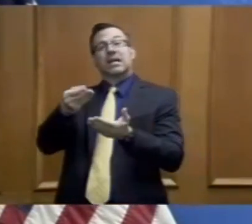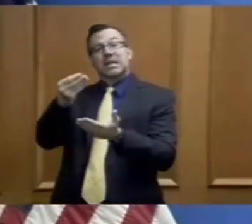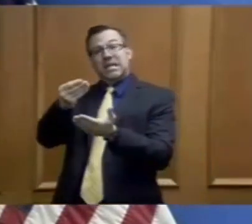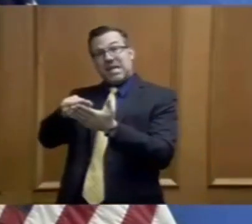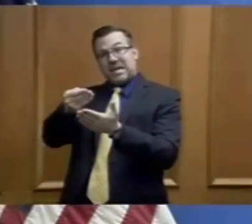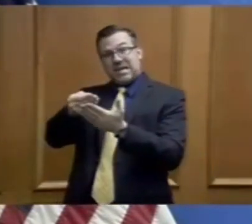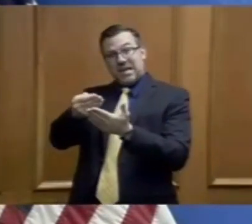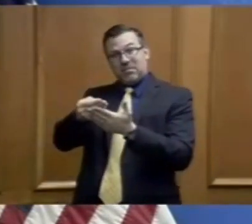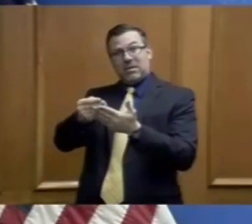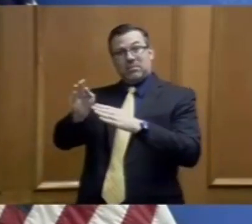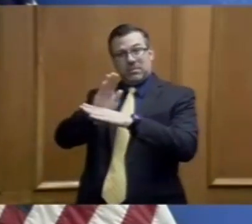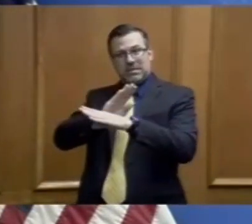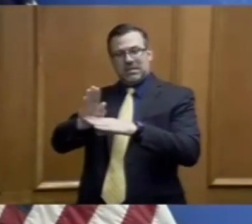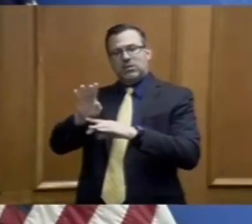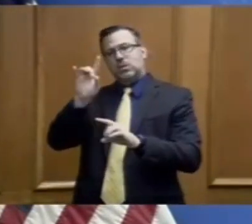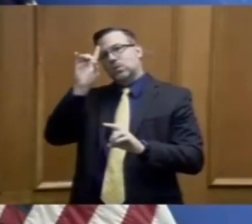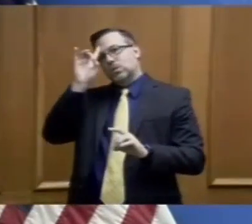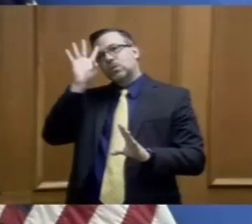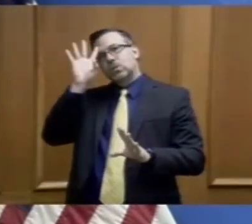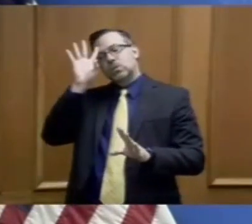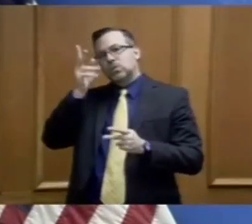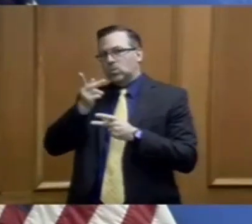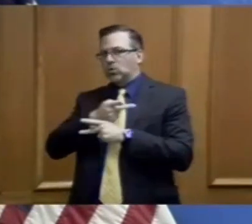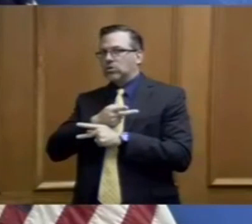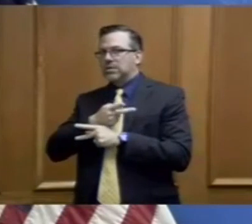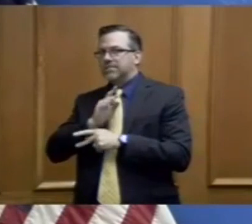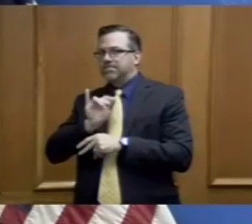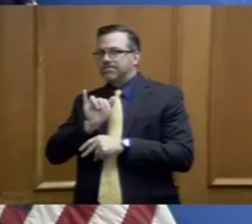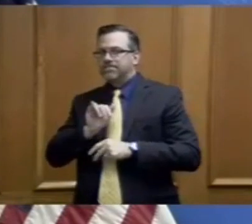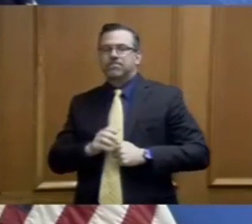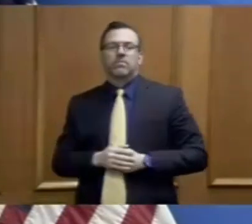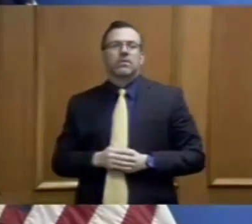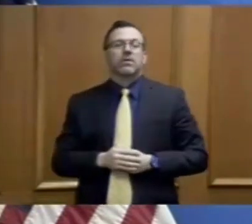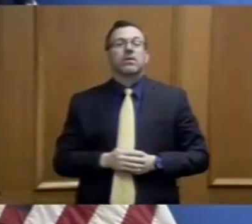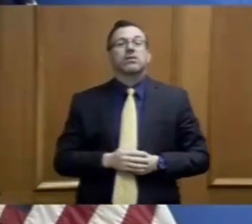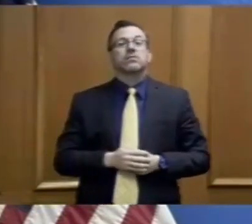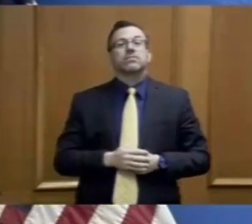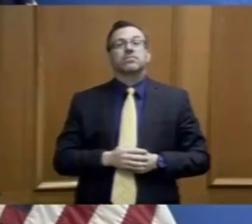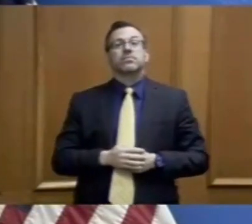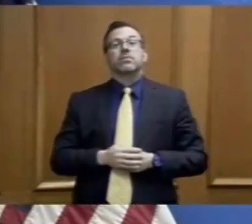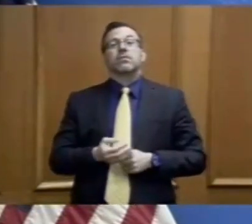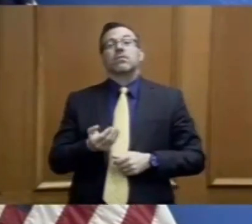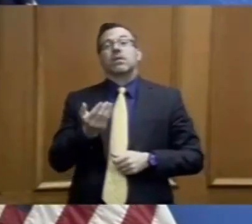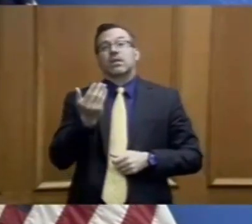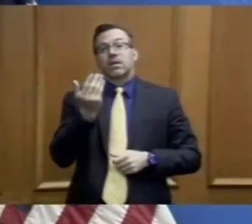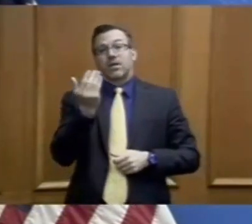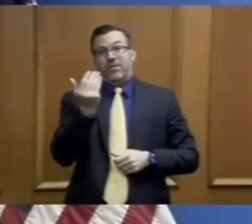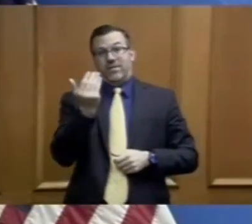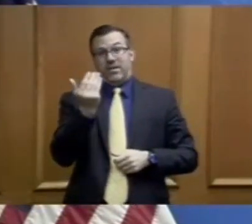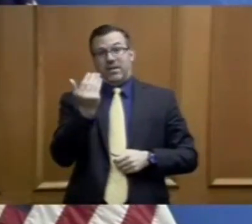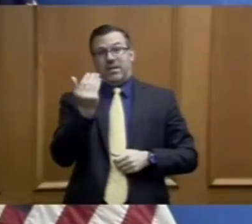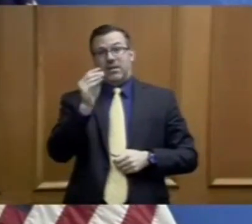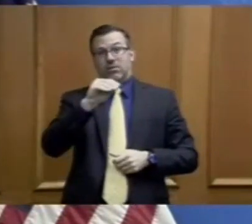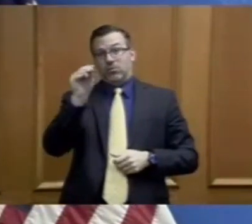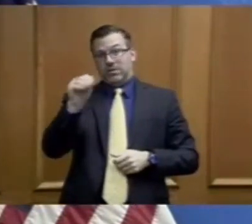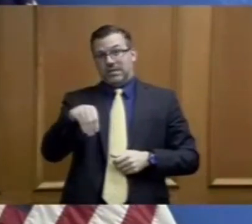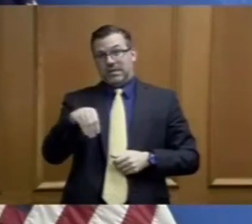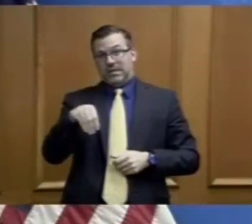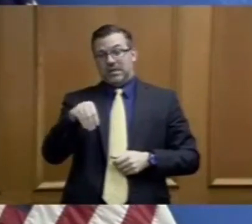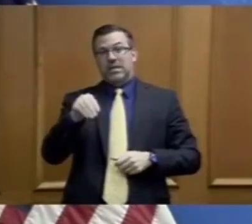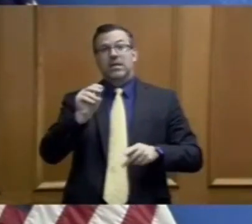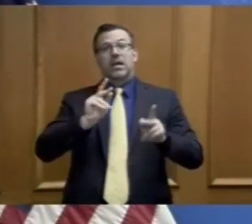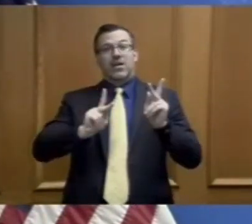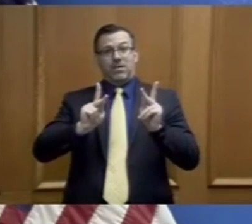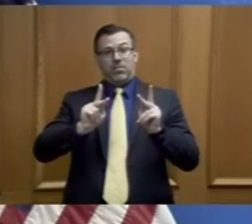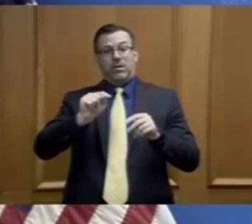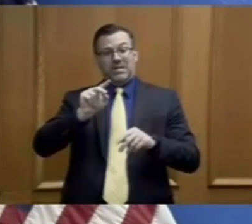very different. On the economic front, 15% of Tennessee's workforce filed